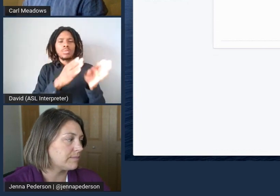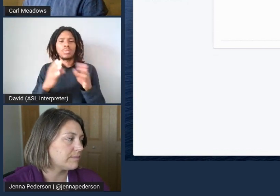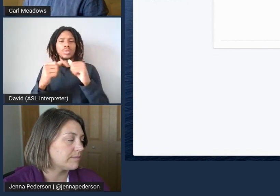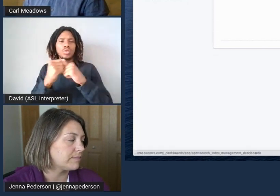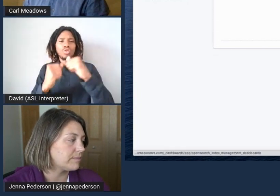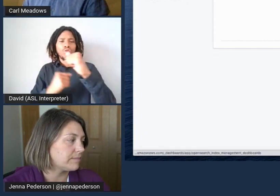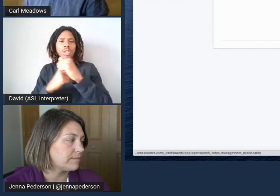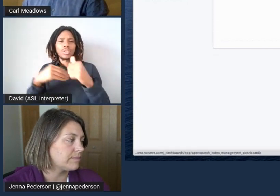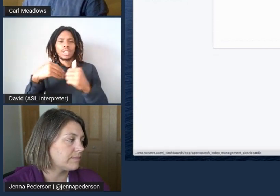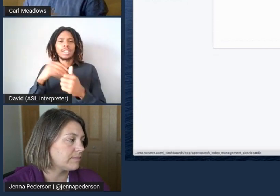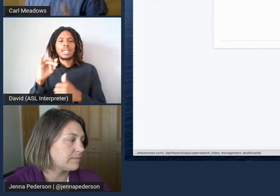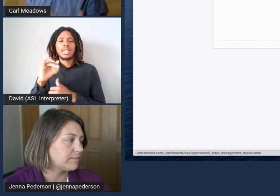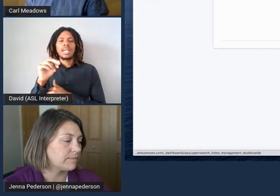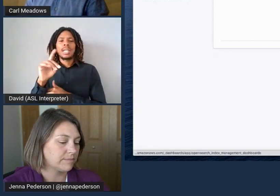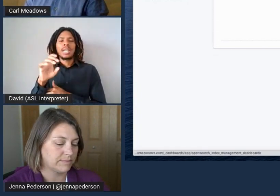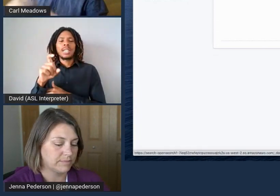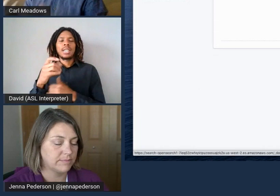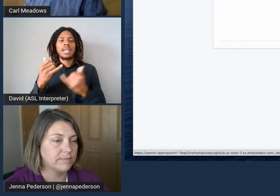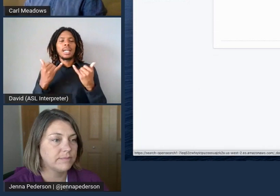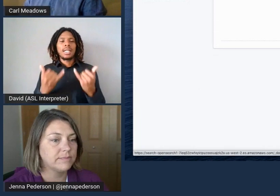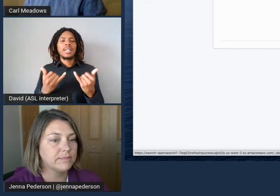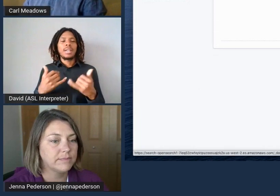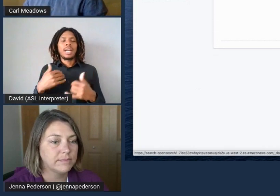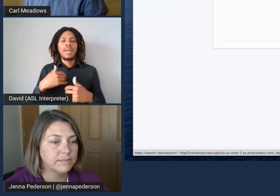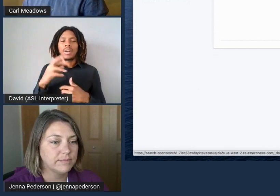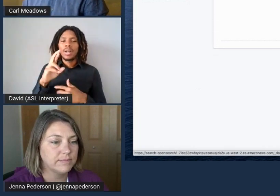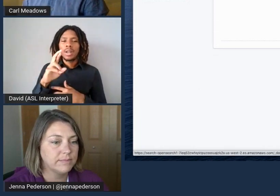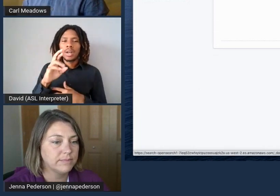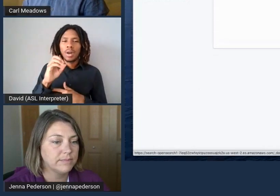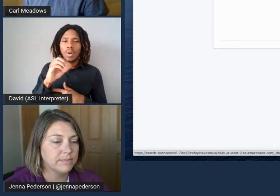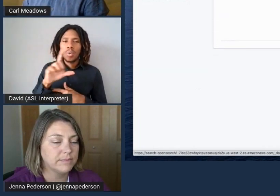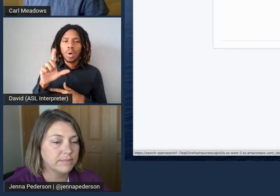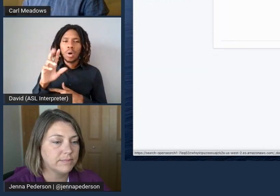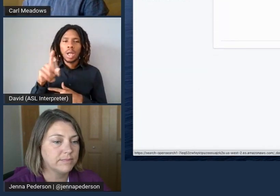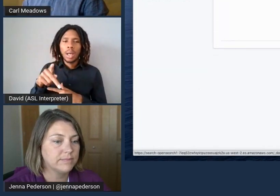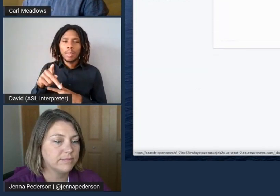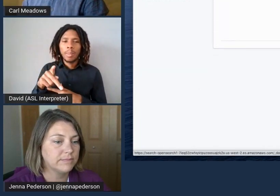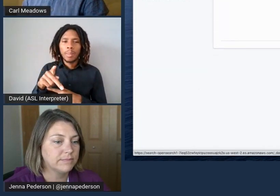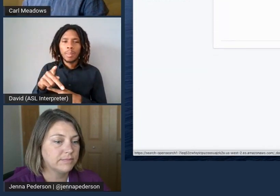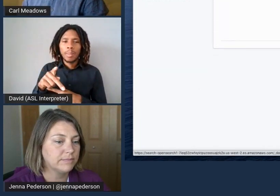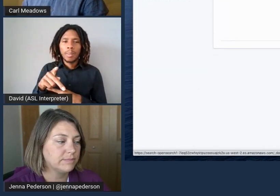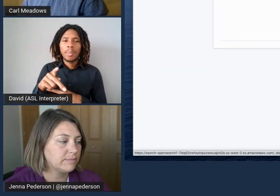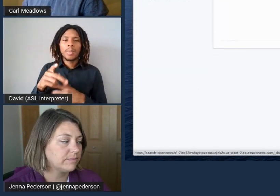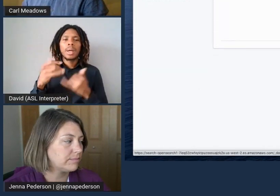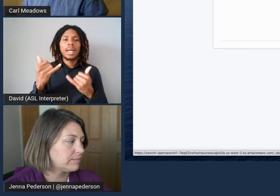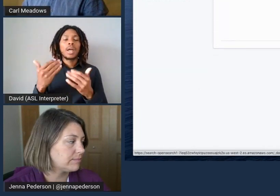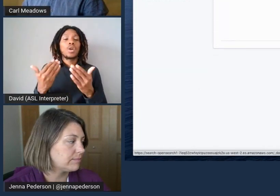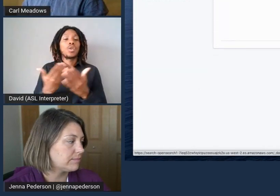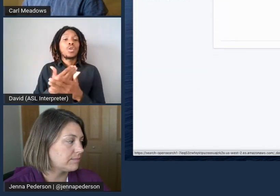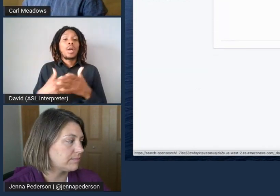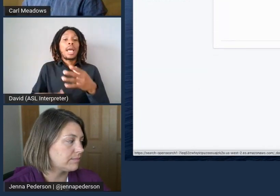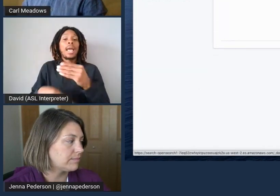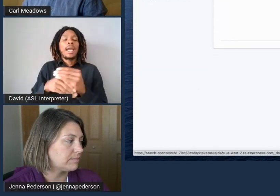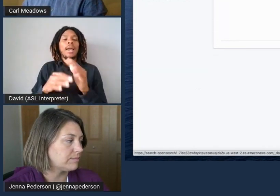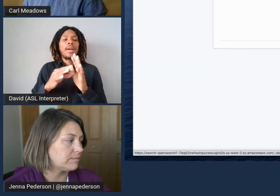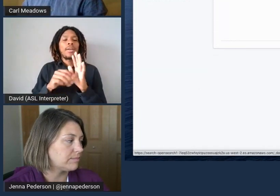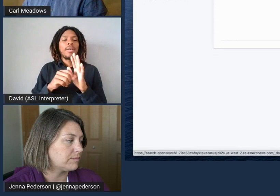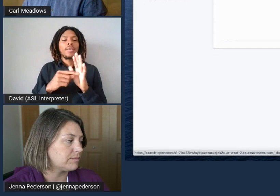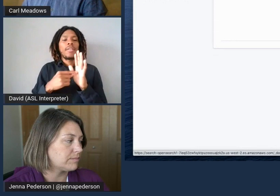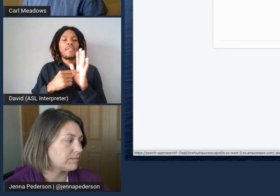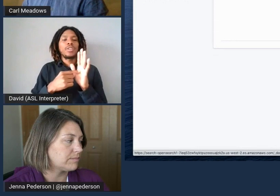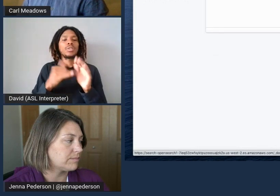an existing feature we had was called a roll-up, where you'd roll up data. The new feature that's introduced in 1.0 is called a